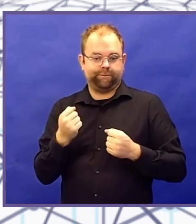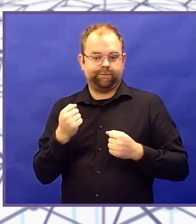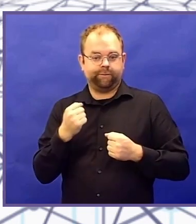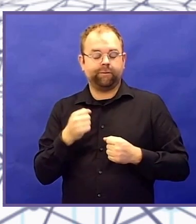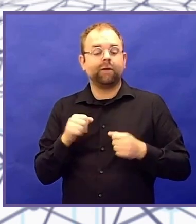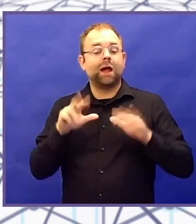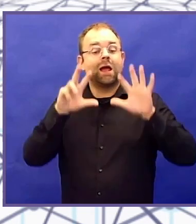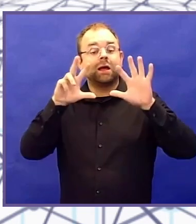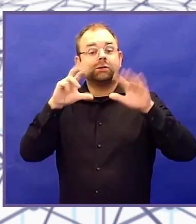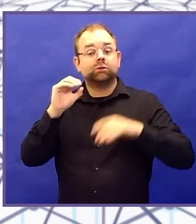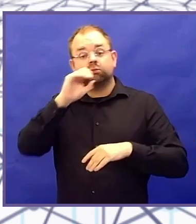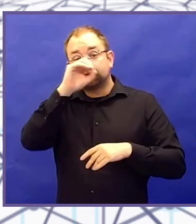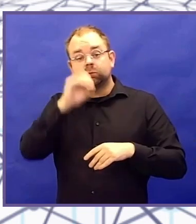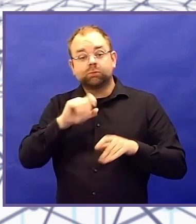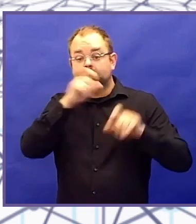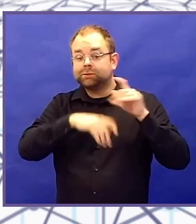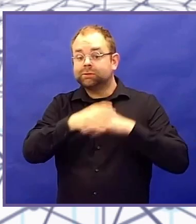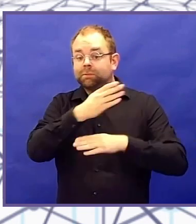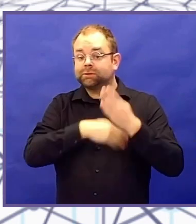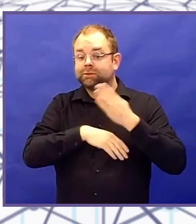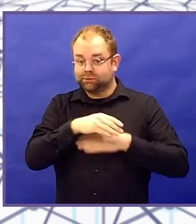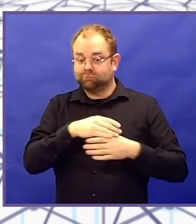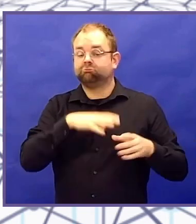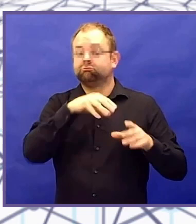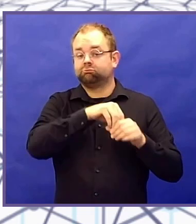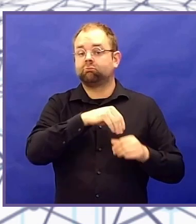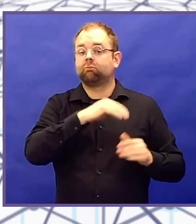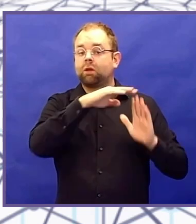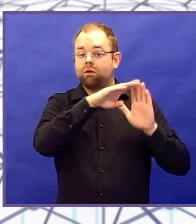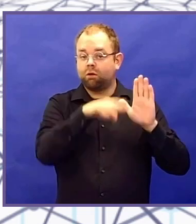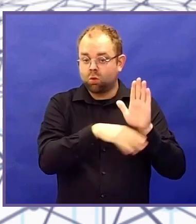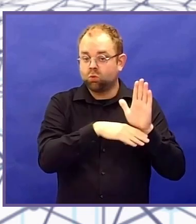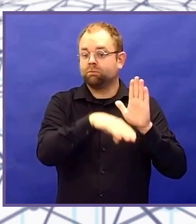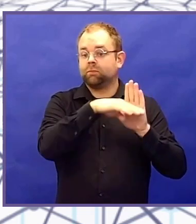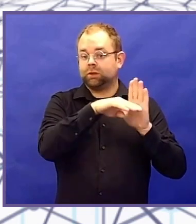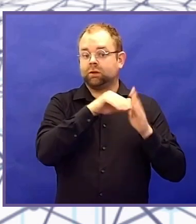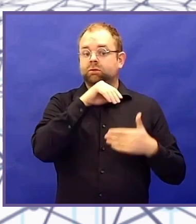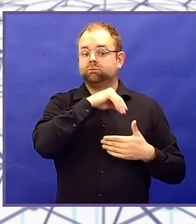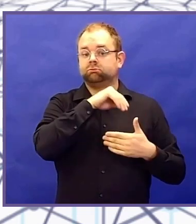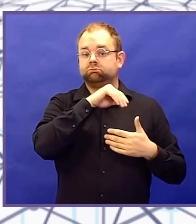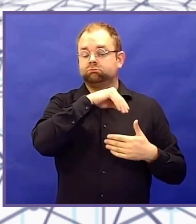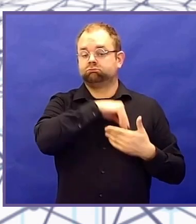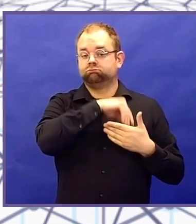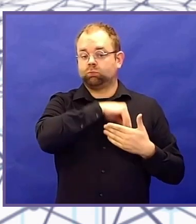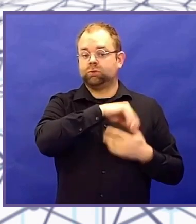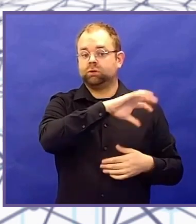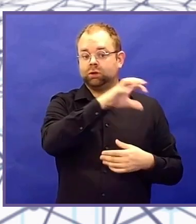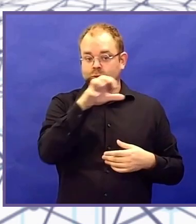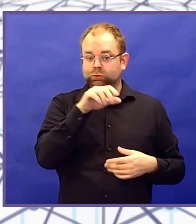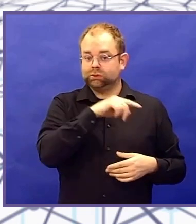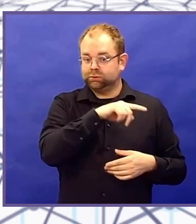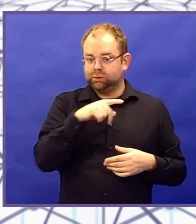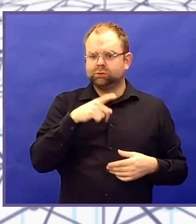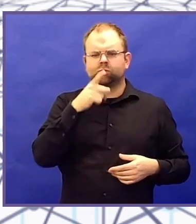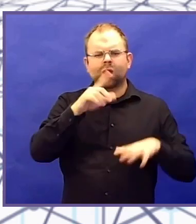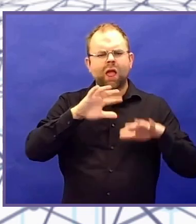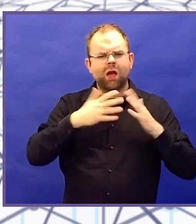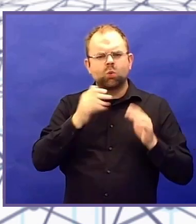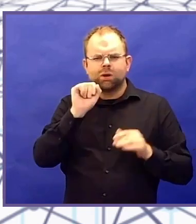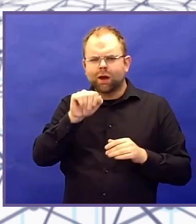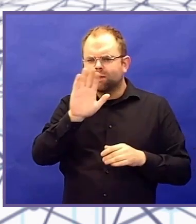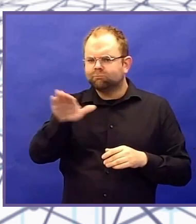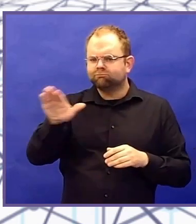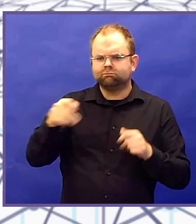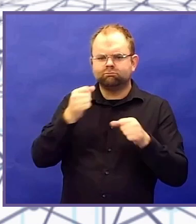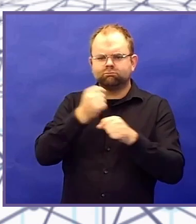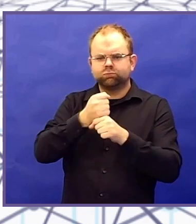in persons with disability? The first thing they will tell you is this: what's the value? Why do we need to include